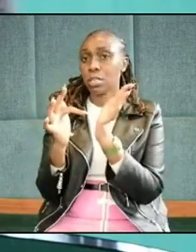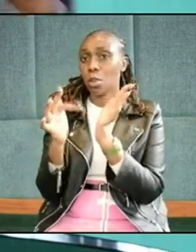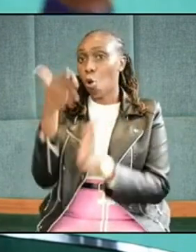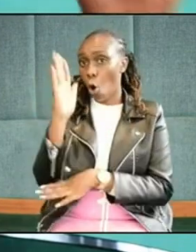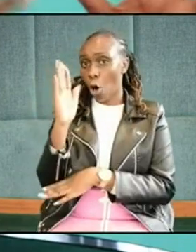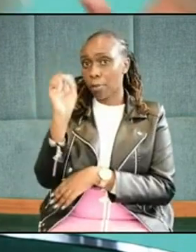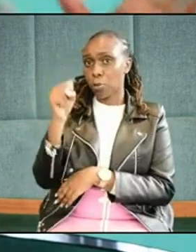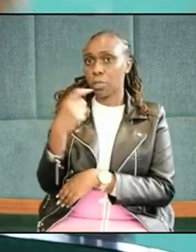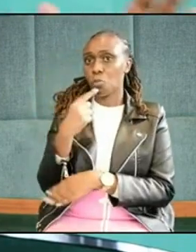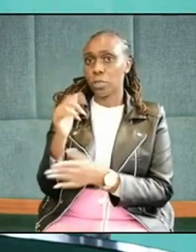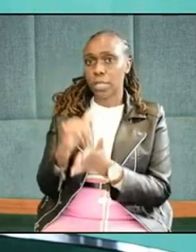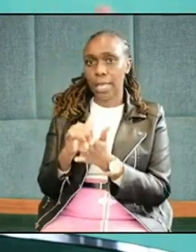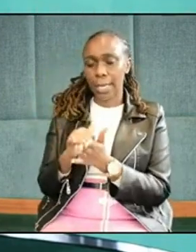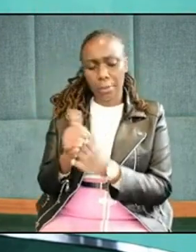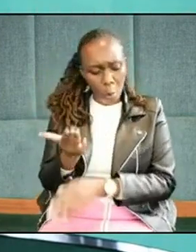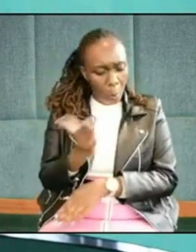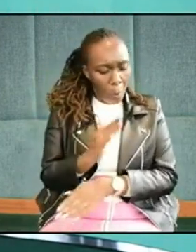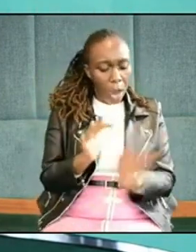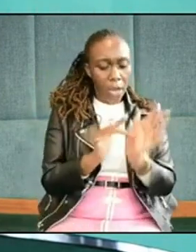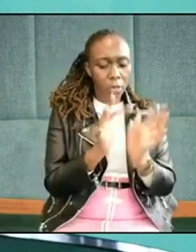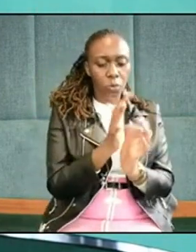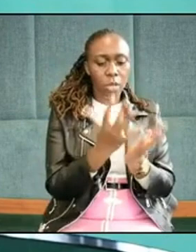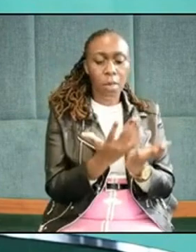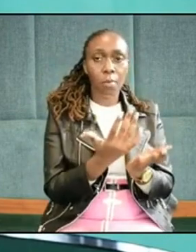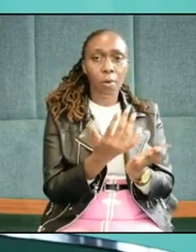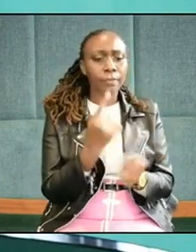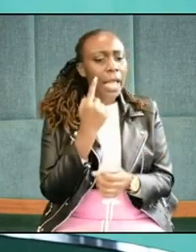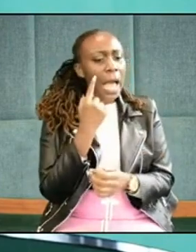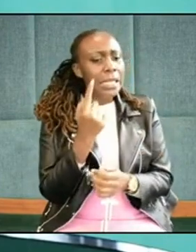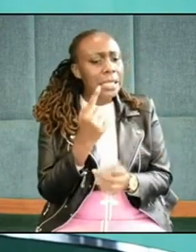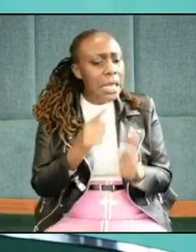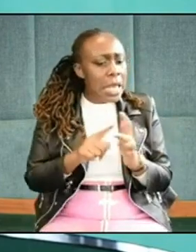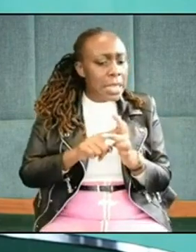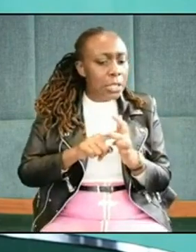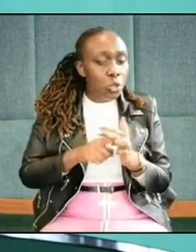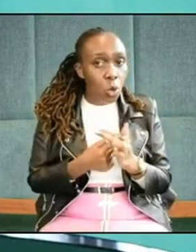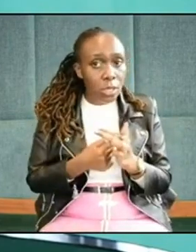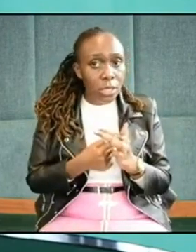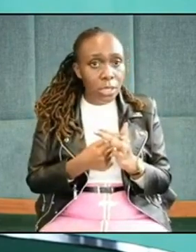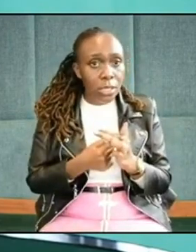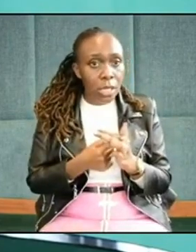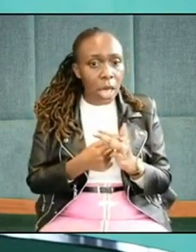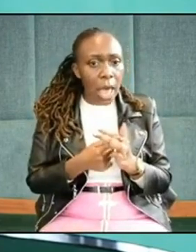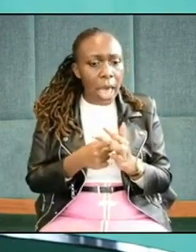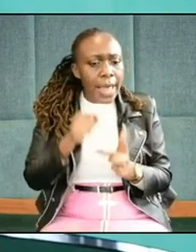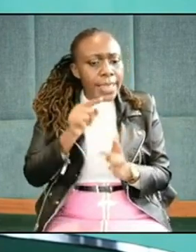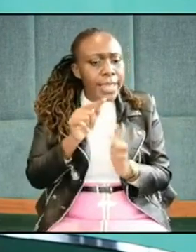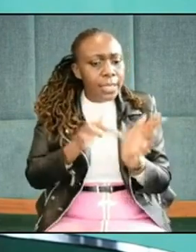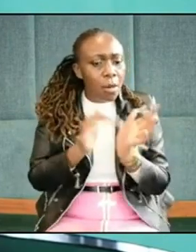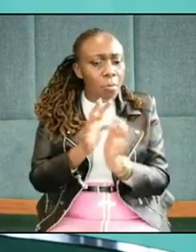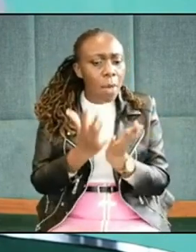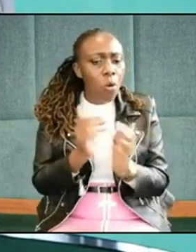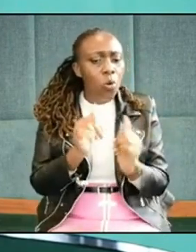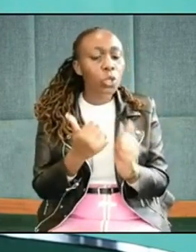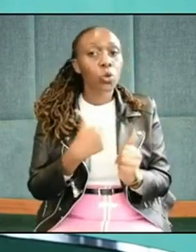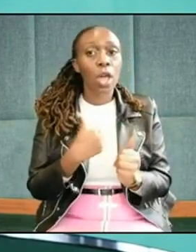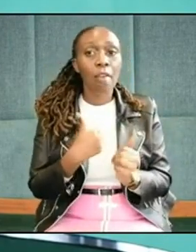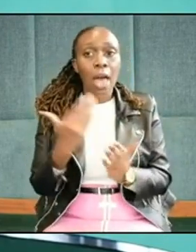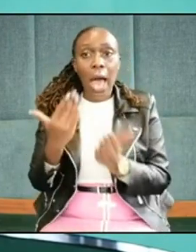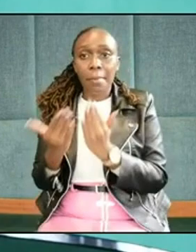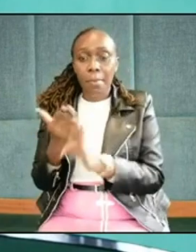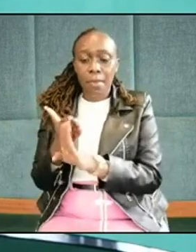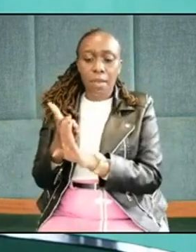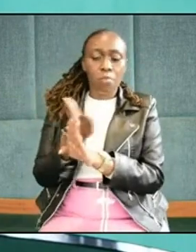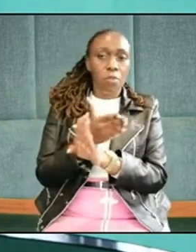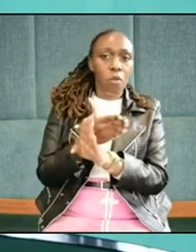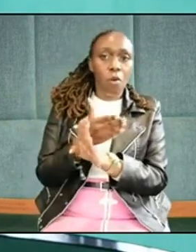come back to the Bible itself and try to see the source of, this Bible that we have today. And maybe before we